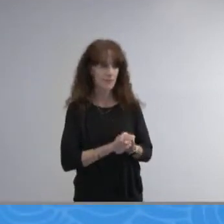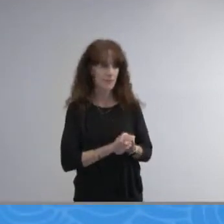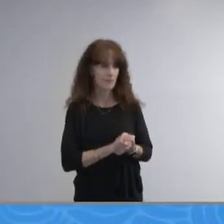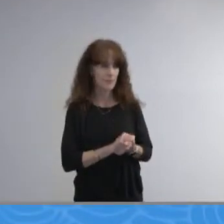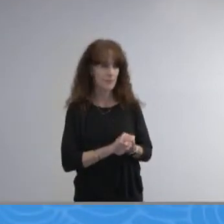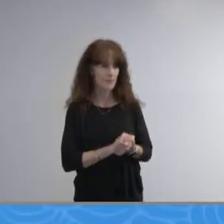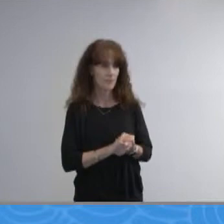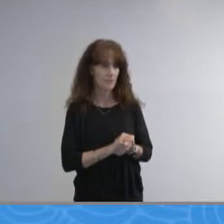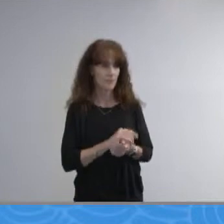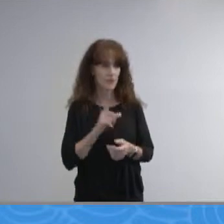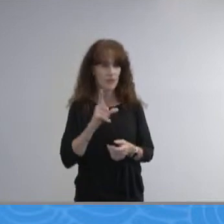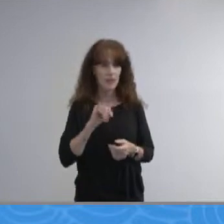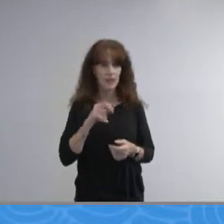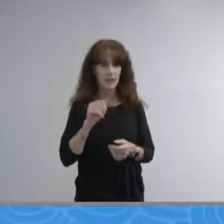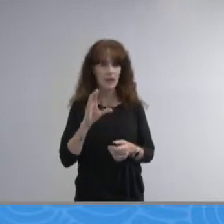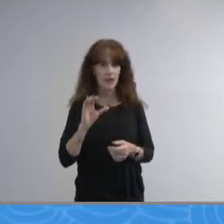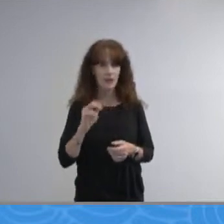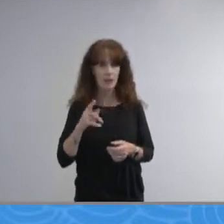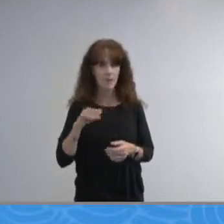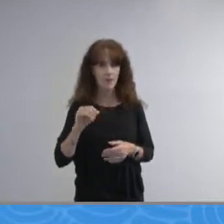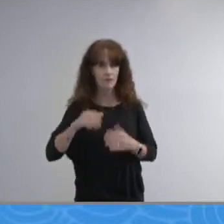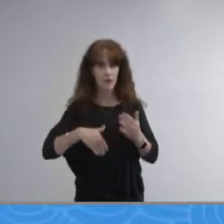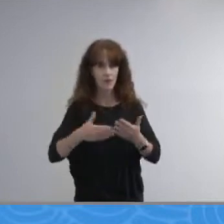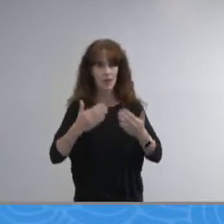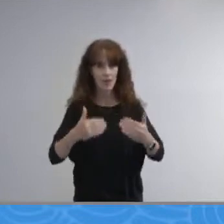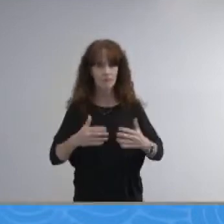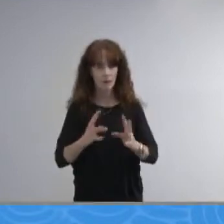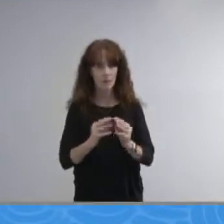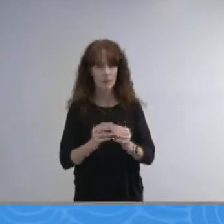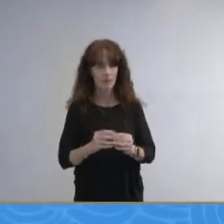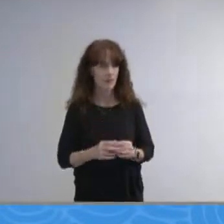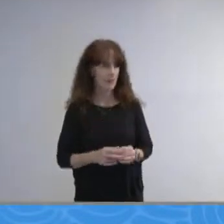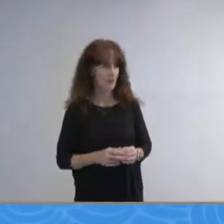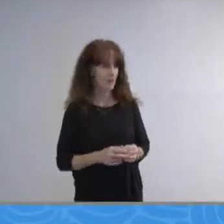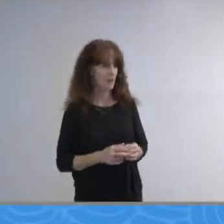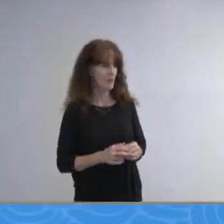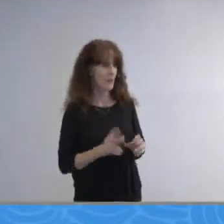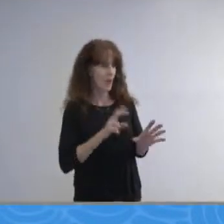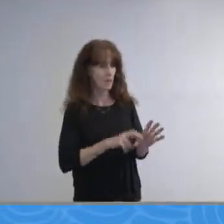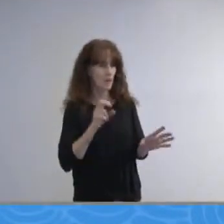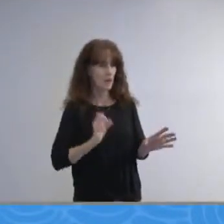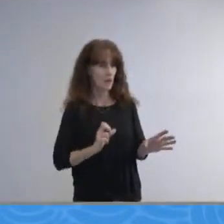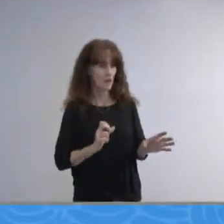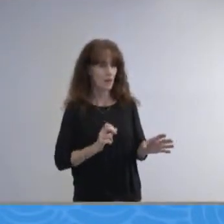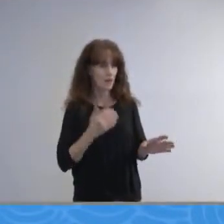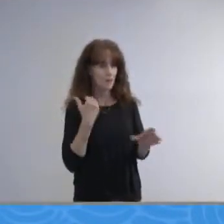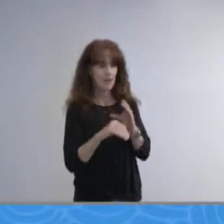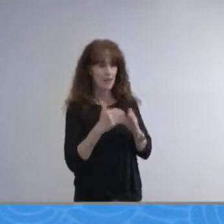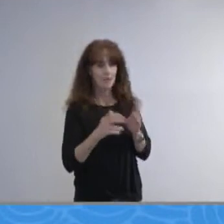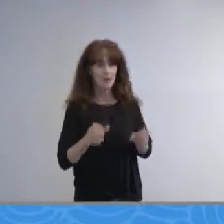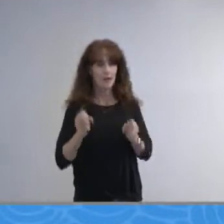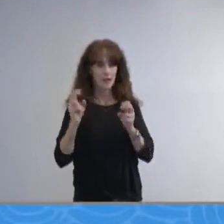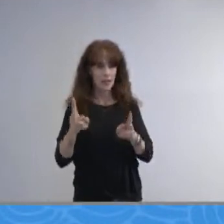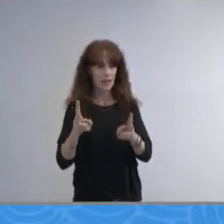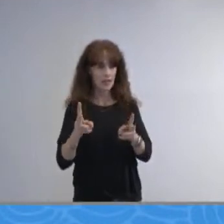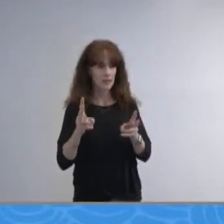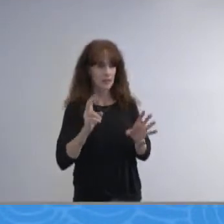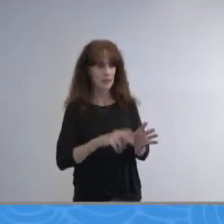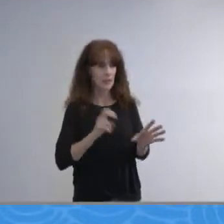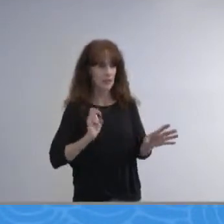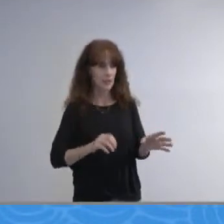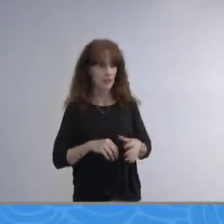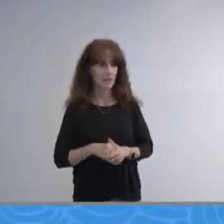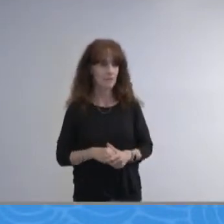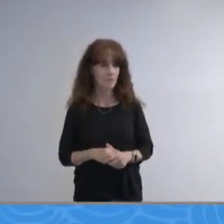leader, Lydia Ocampo, for the next part of the meeting. I need to jump off. I'll put my email again in the Tiger. Sí, ahora, thank